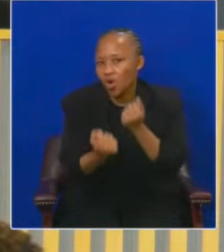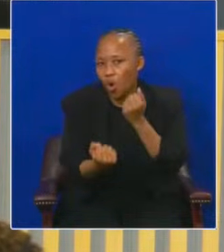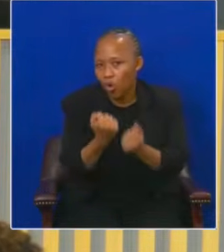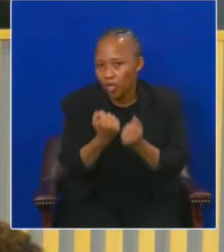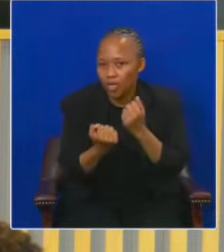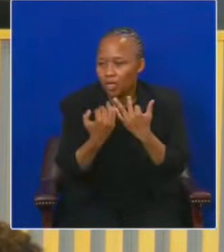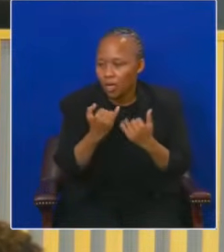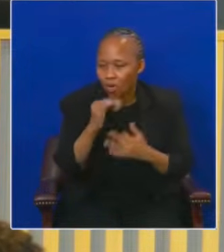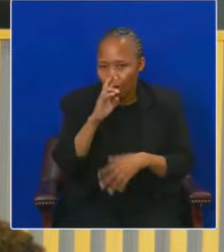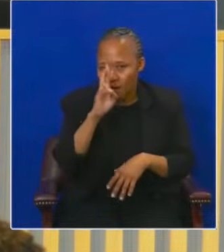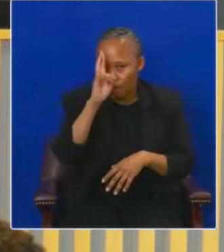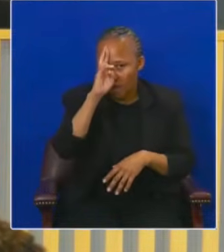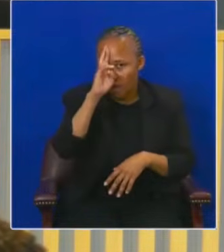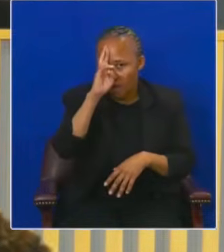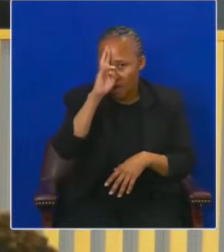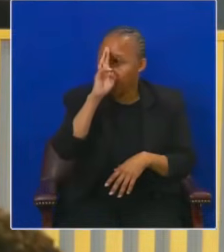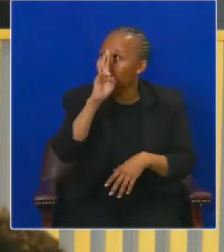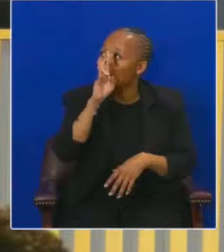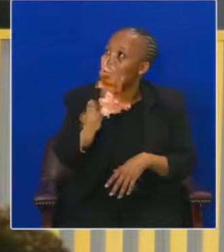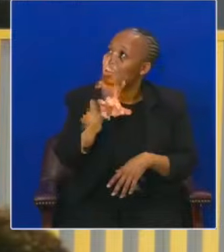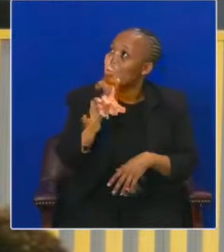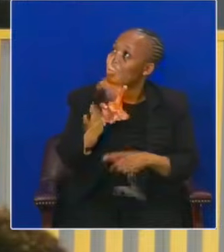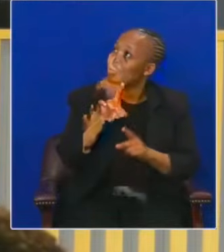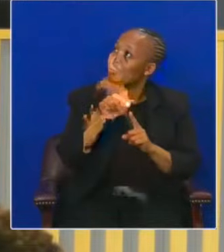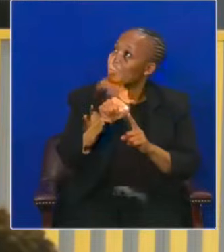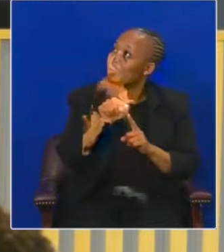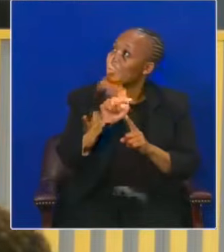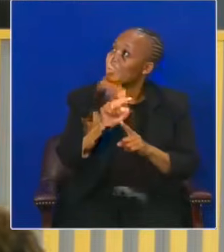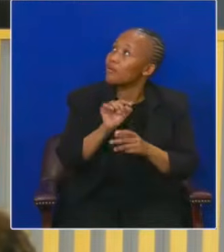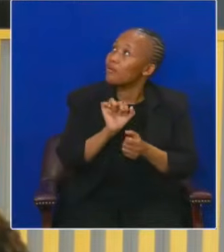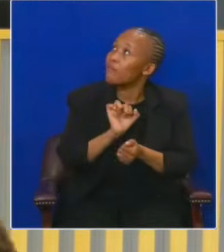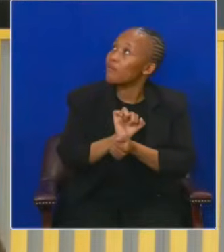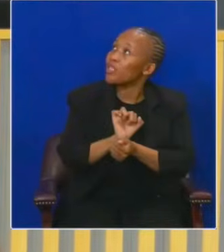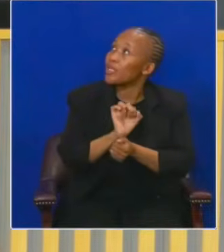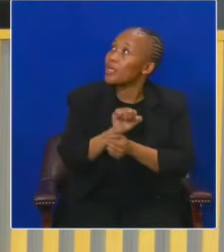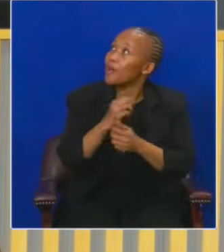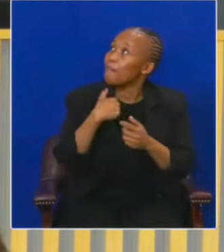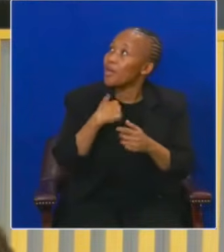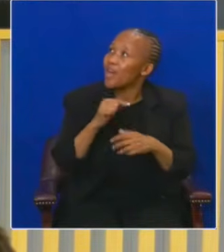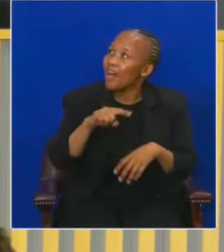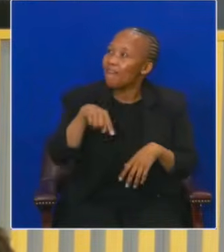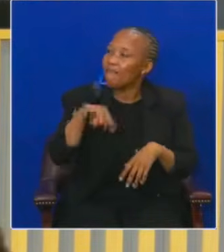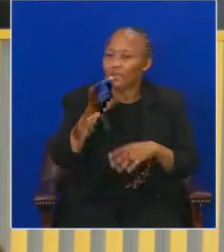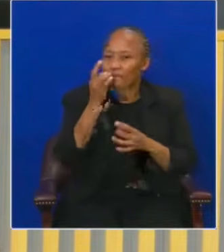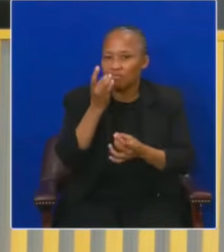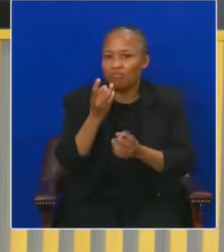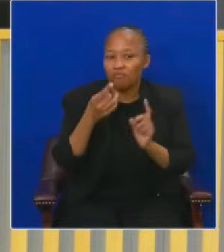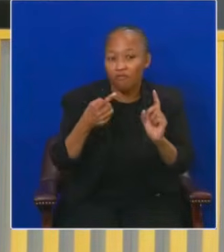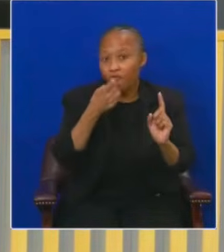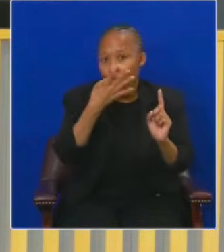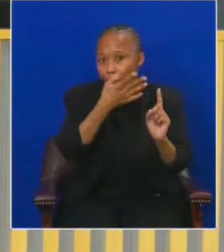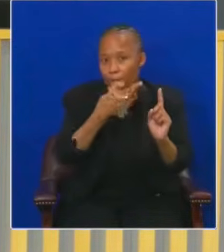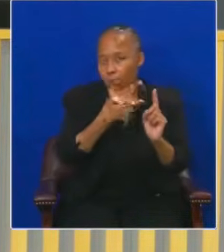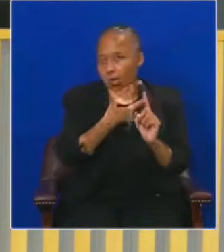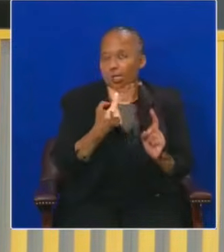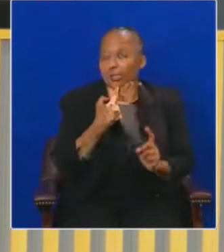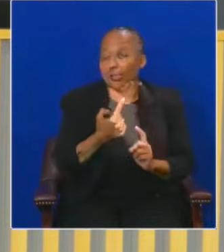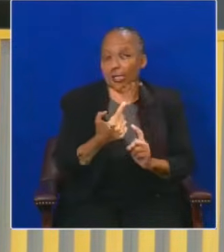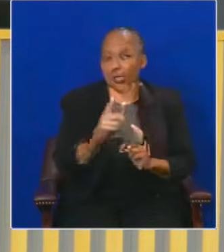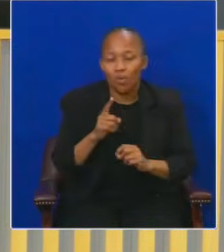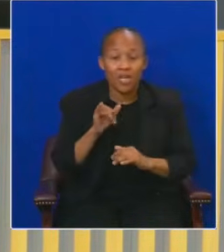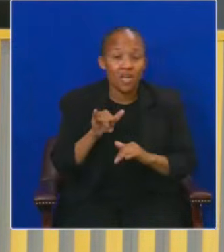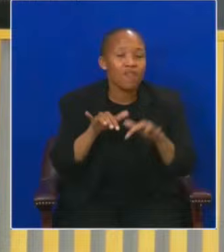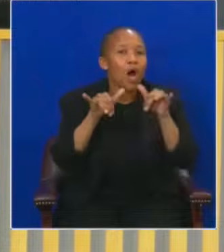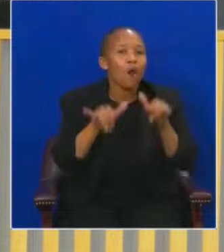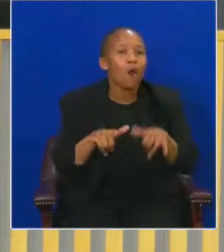Prison. I first told him that if he is an awaiting trial prisoner from Vereeniging